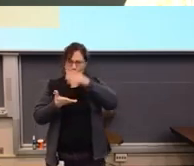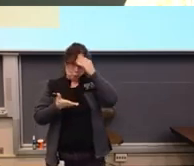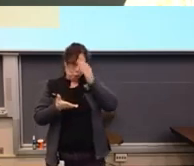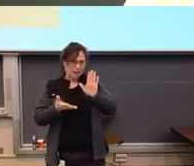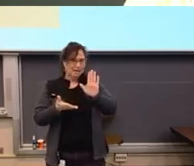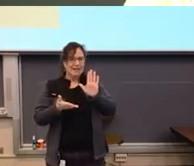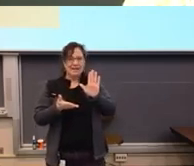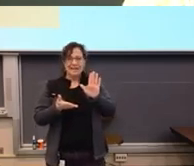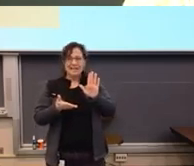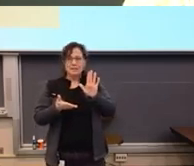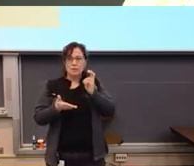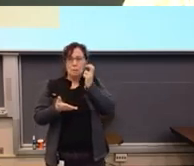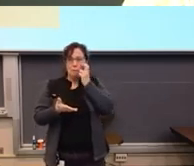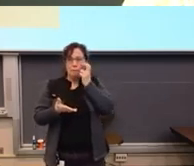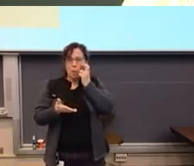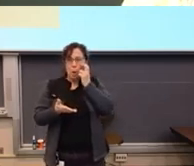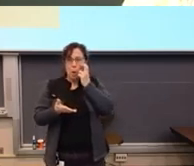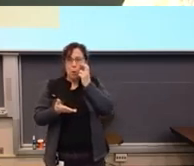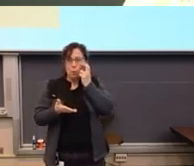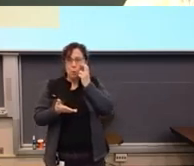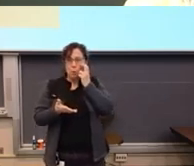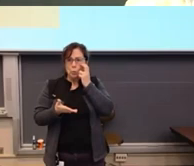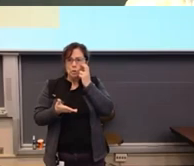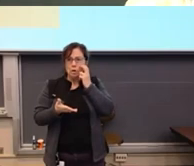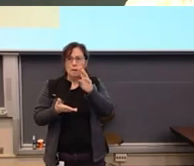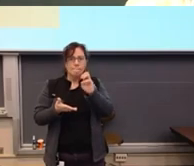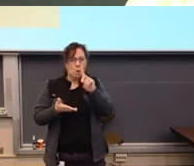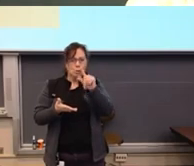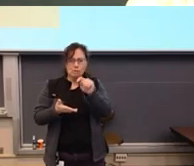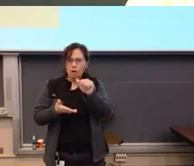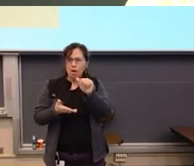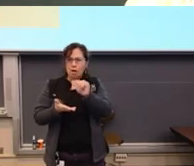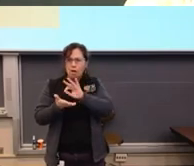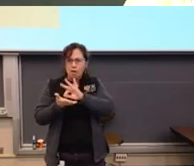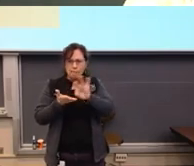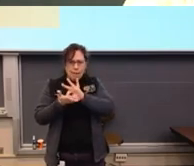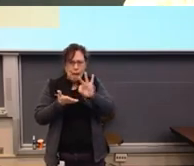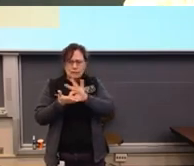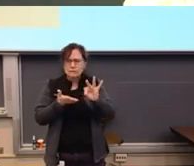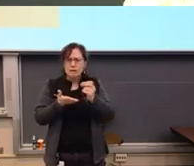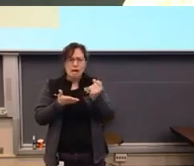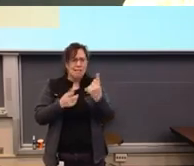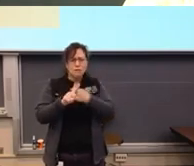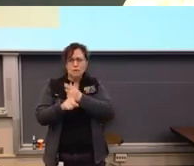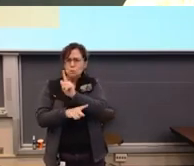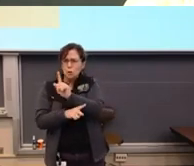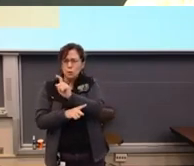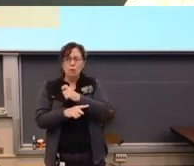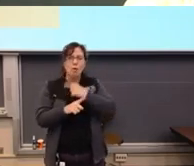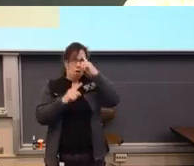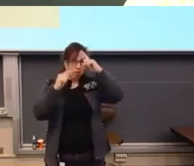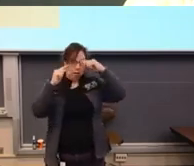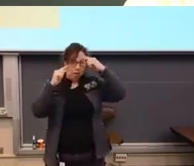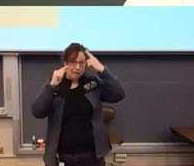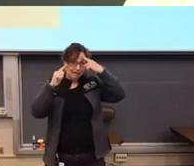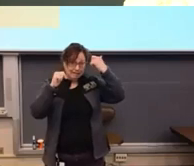his Mocha blind was an 11, out of 21. I mean, so definitely what we had suspected in terms of cognitive deficits,